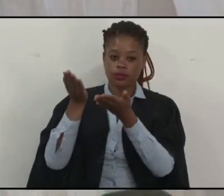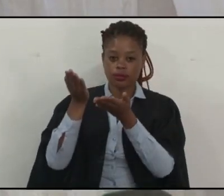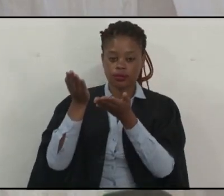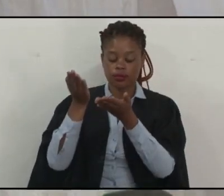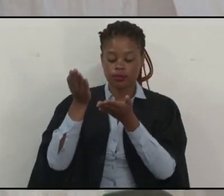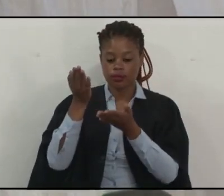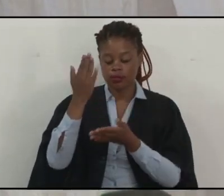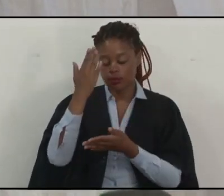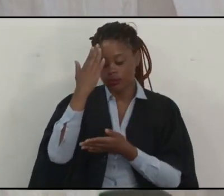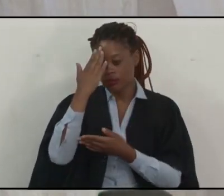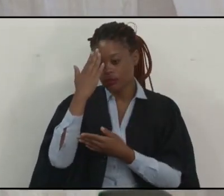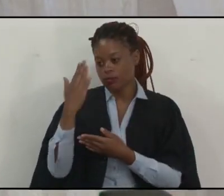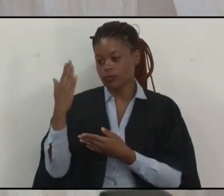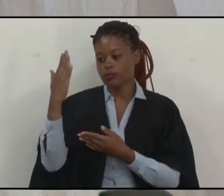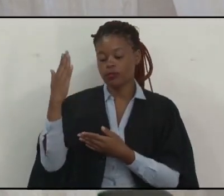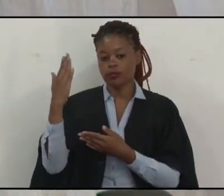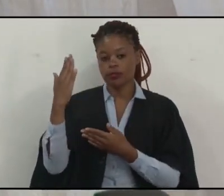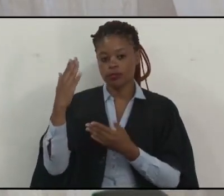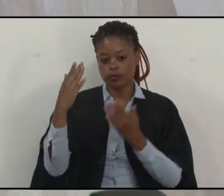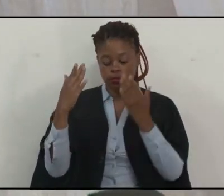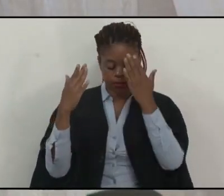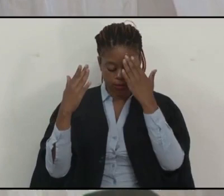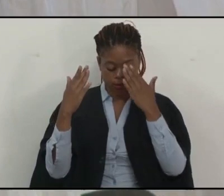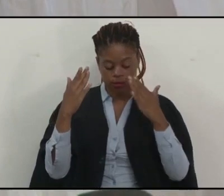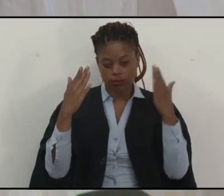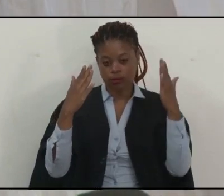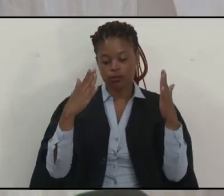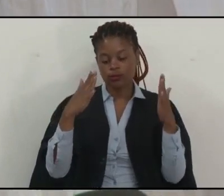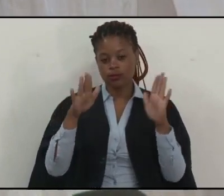imitandazo yetu.